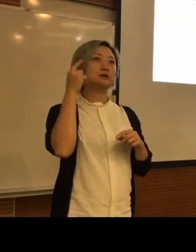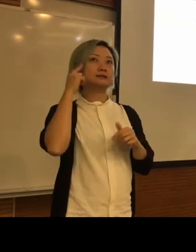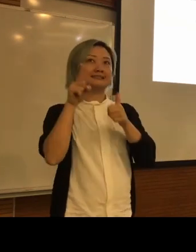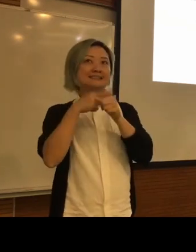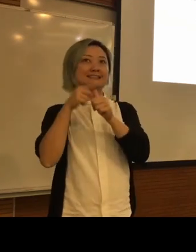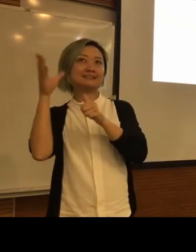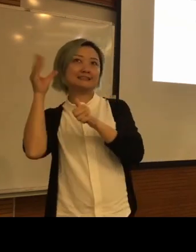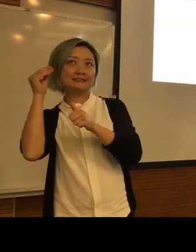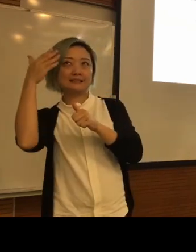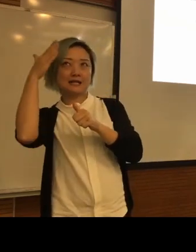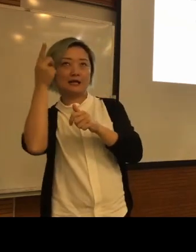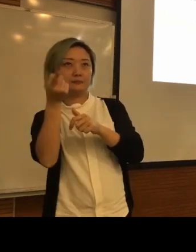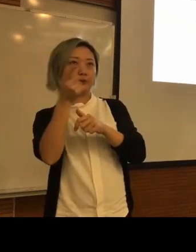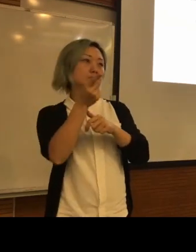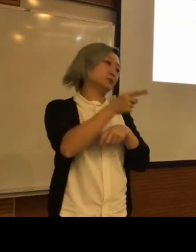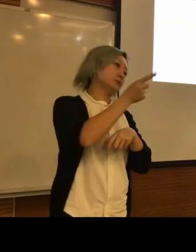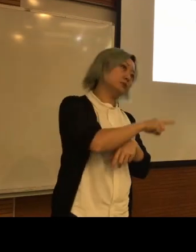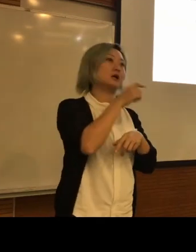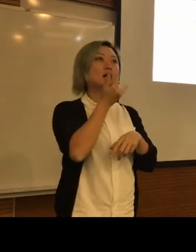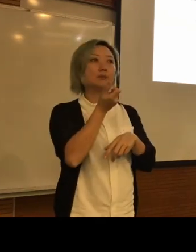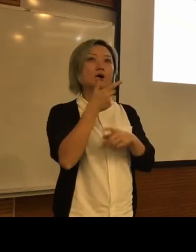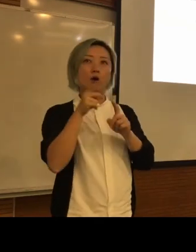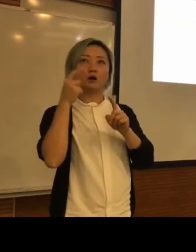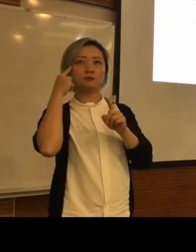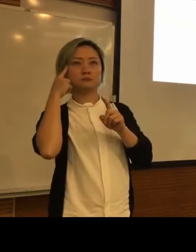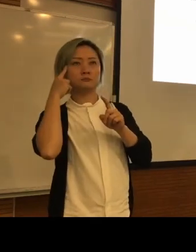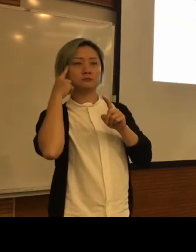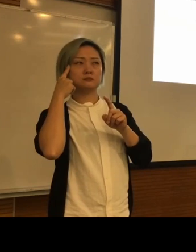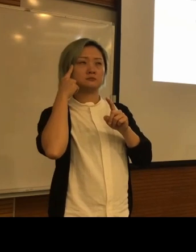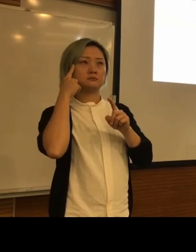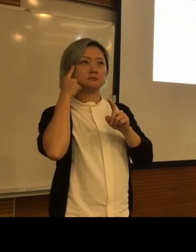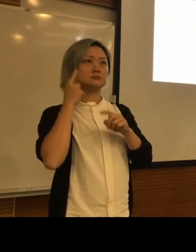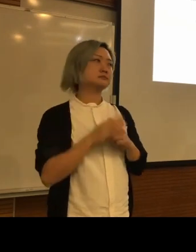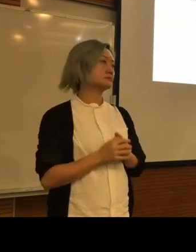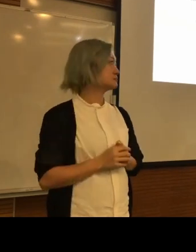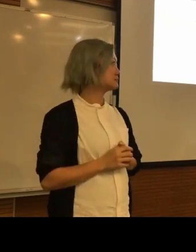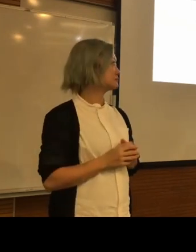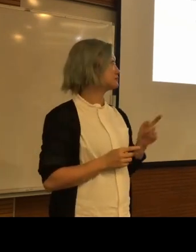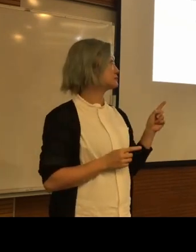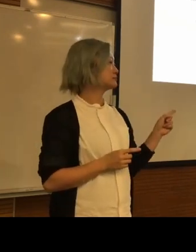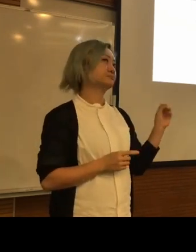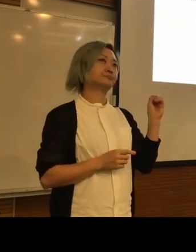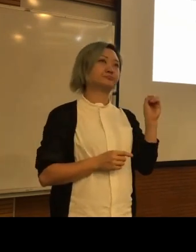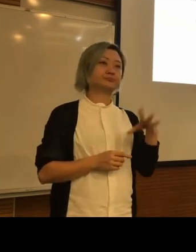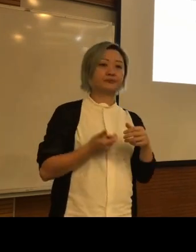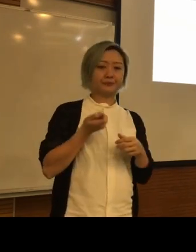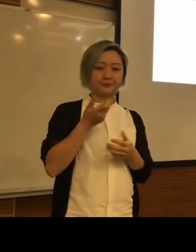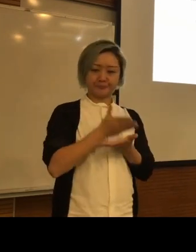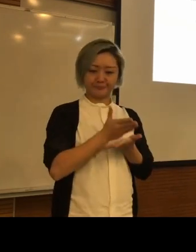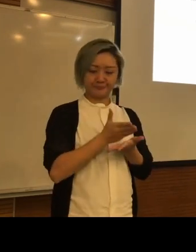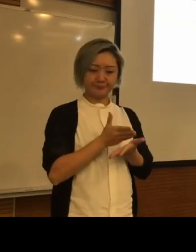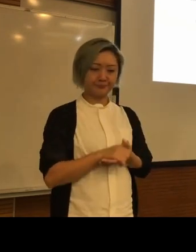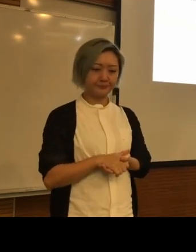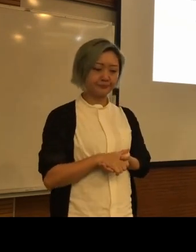speak? I think it's very useful. Let's say, I'll put it this way: it's very useful